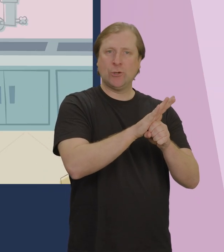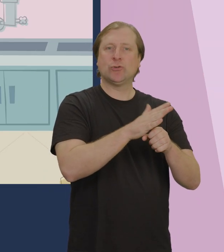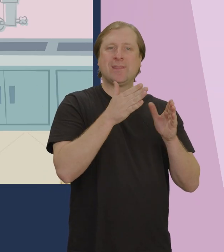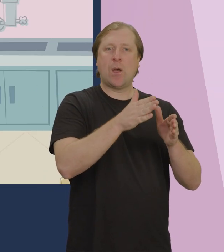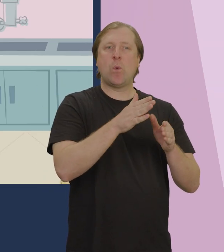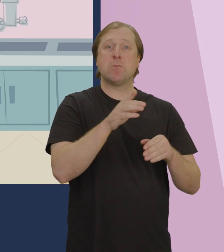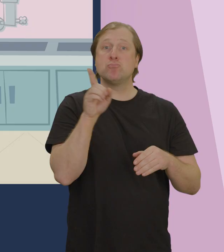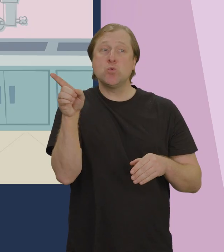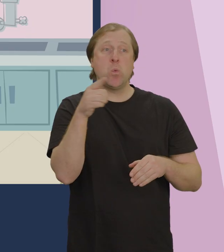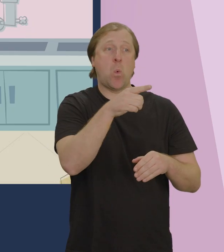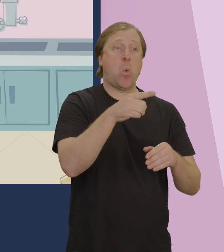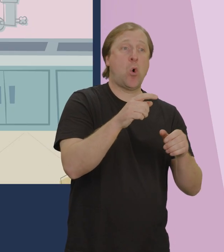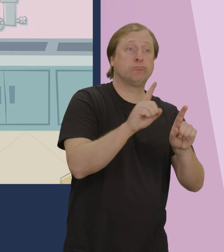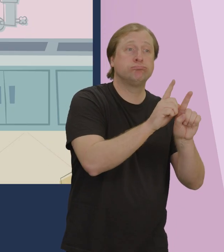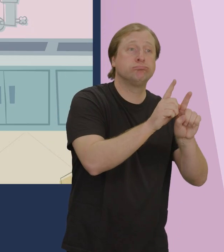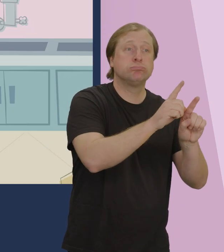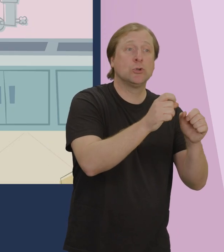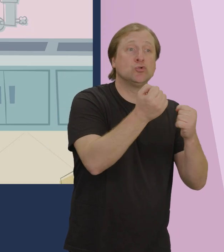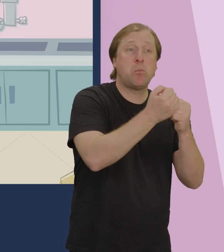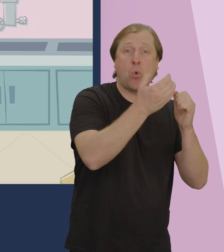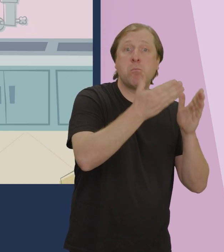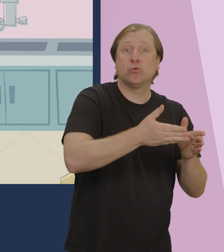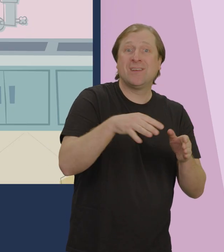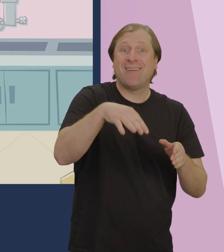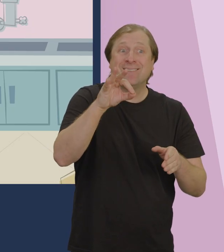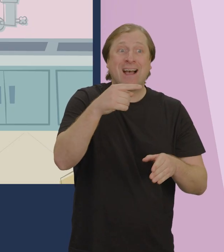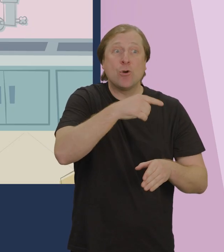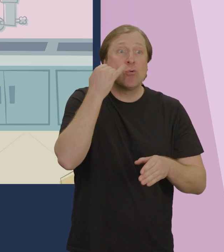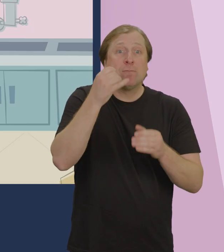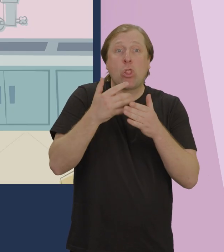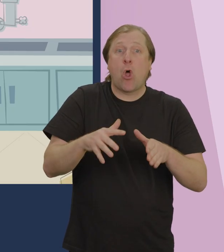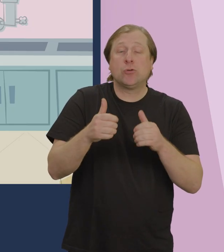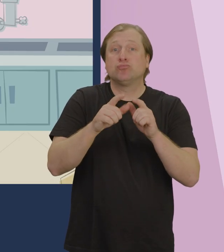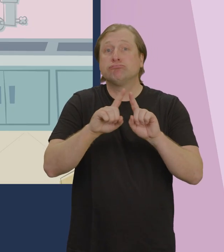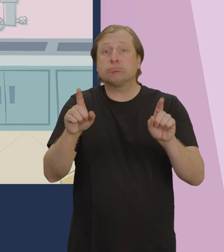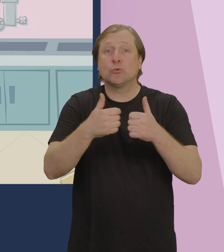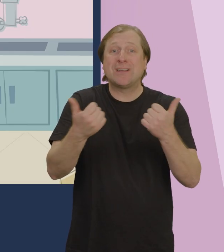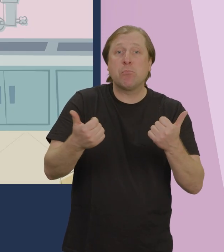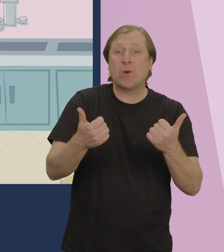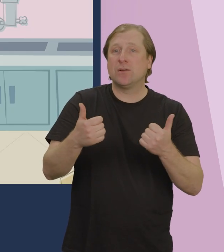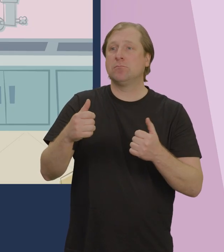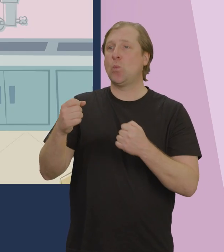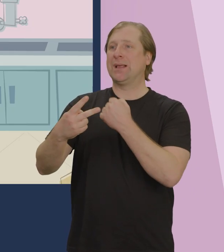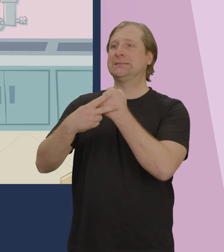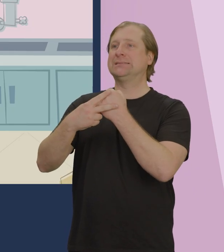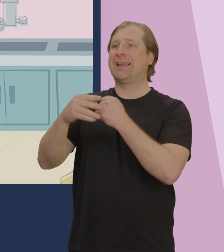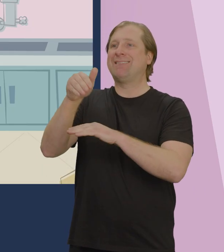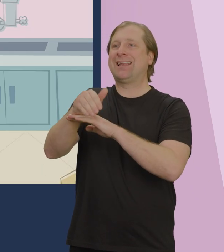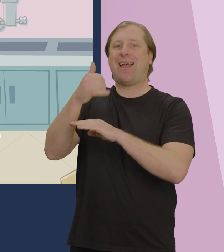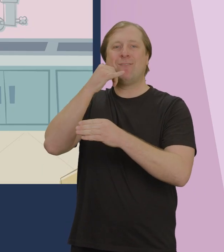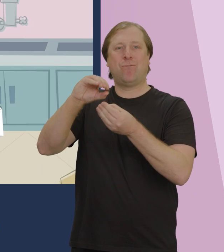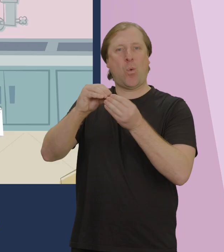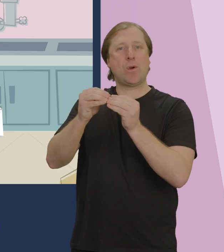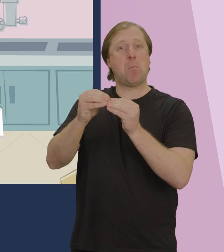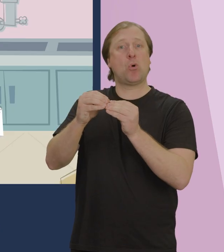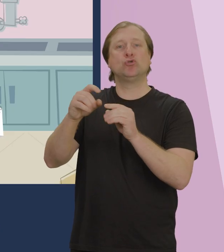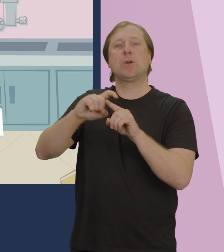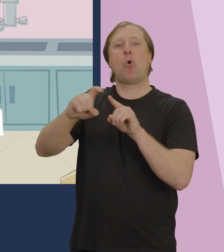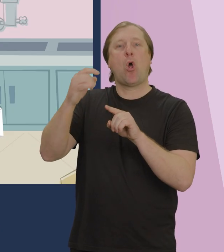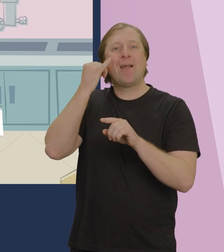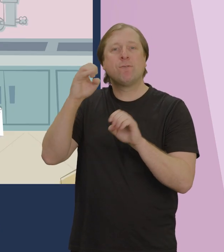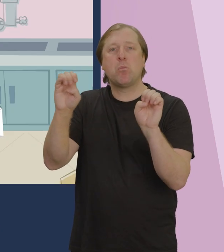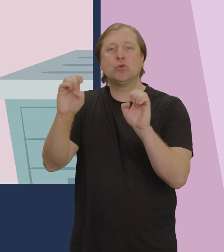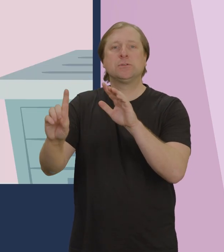you or her personal assistance professional can always find Sofia if she's separated. And we can save the Regional Center's after-hours number if there ever